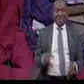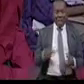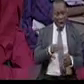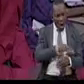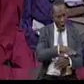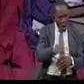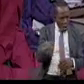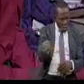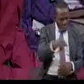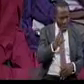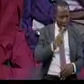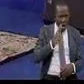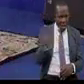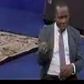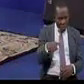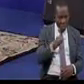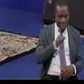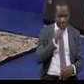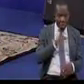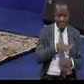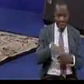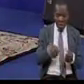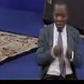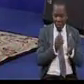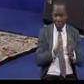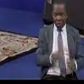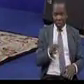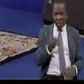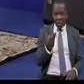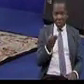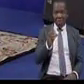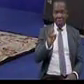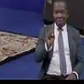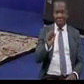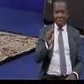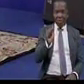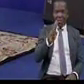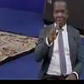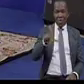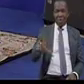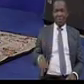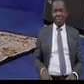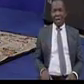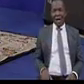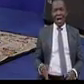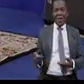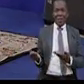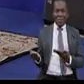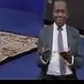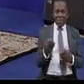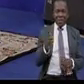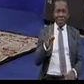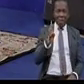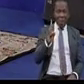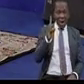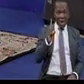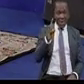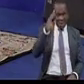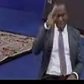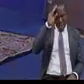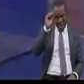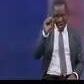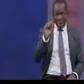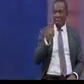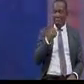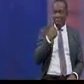man. Okay, we'll give you one man. We'll even give you somebody who's not a full man yet, just a